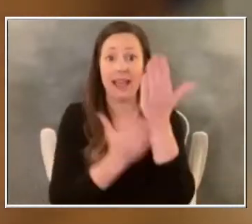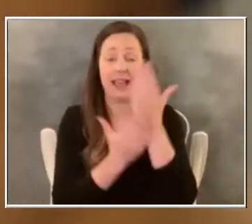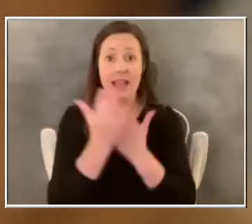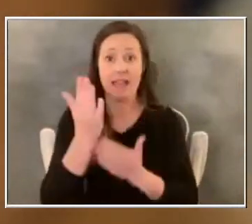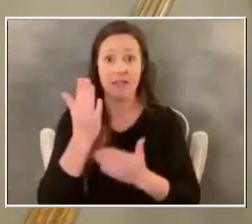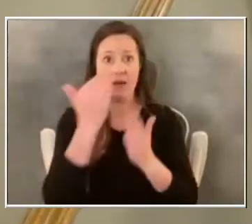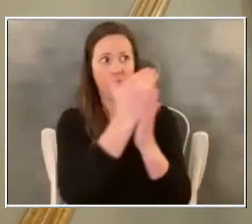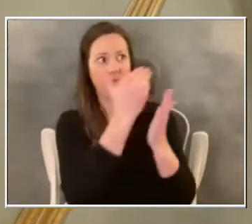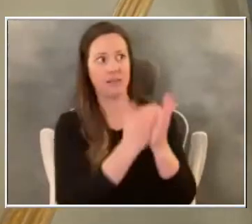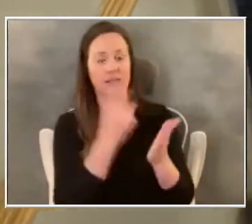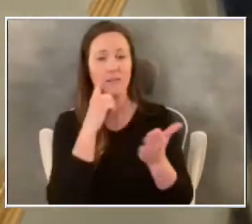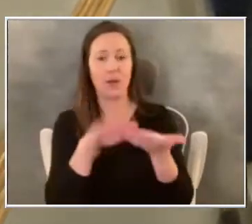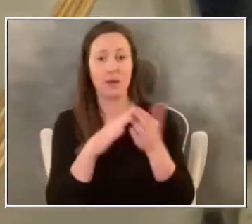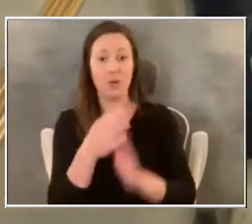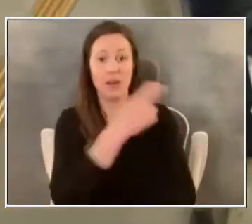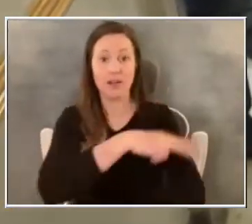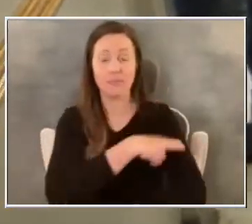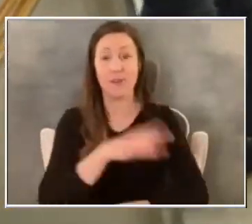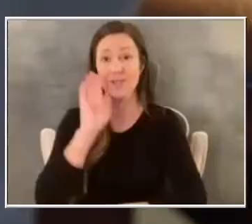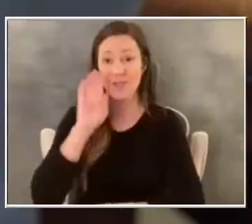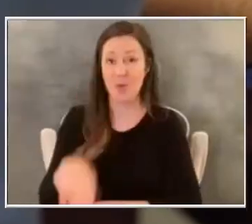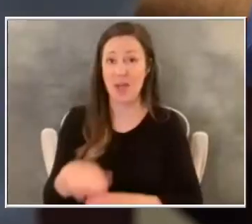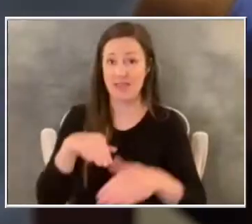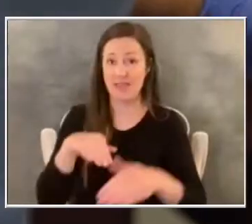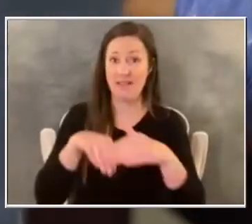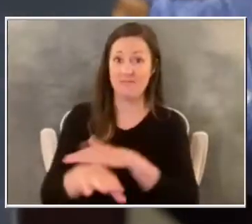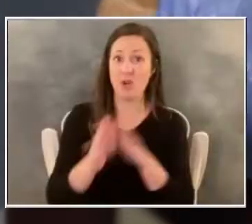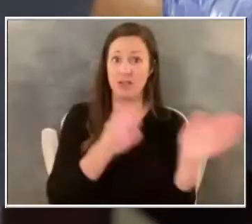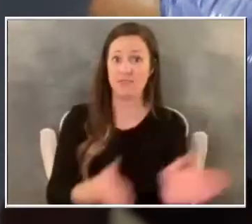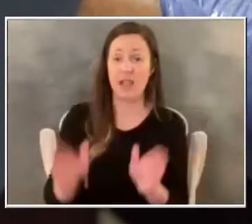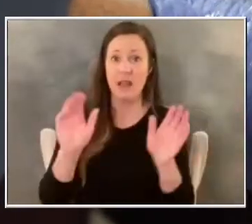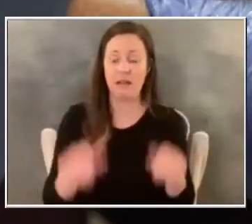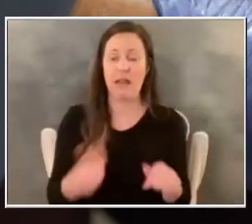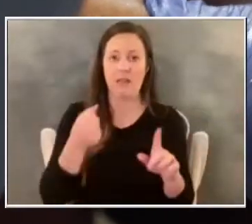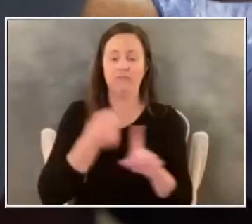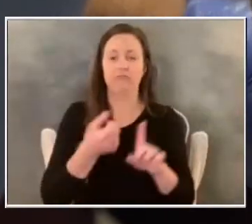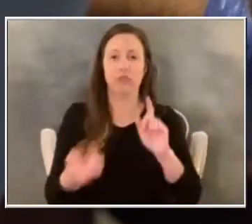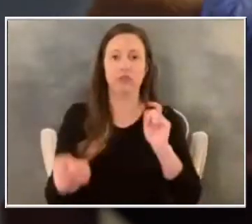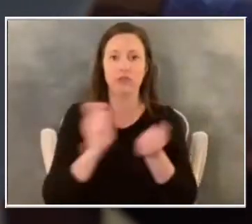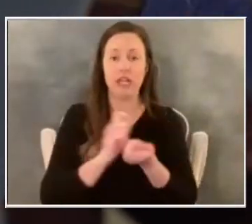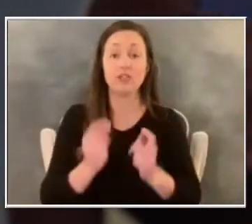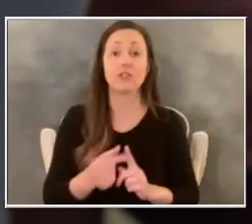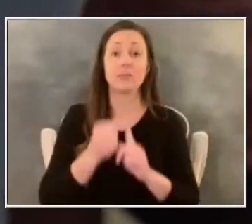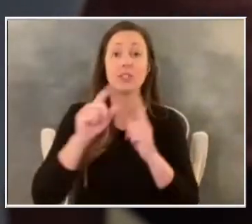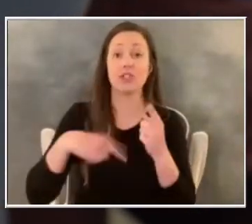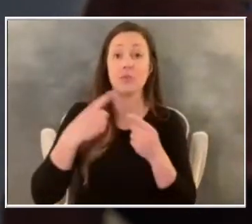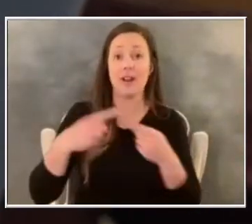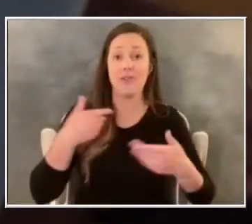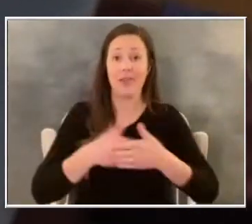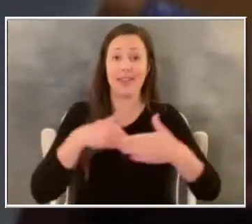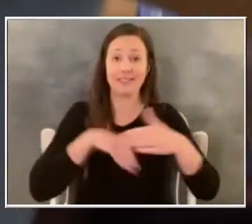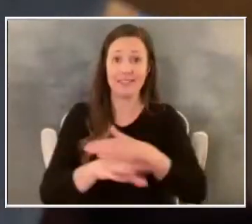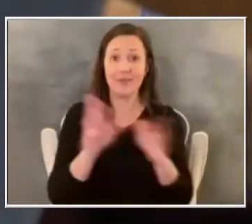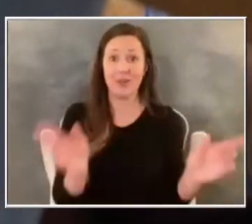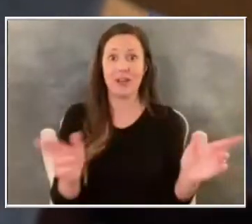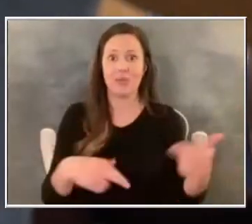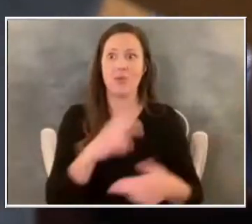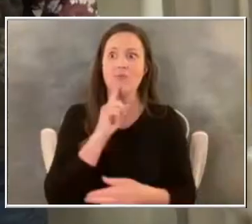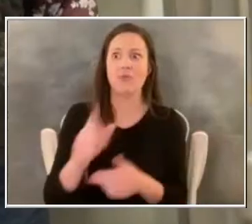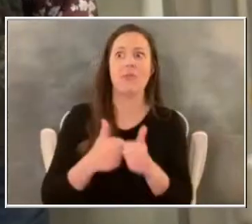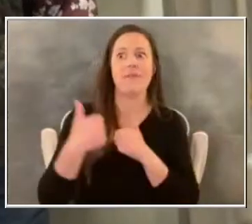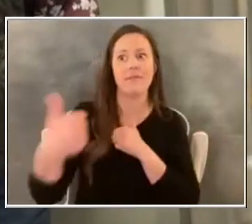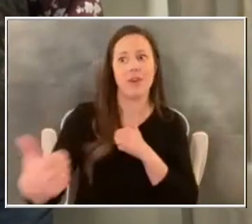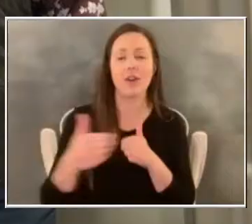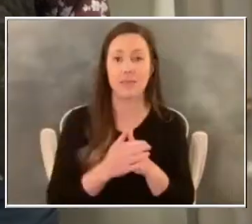hospitals, knowing a birth plan can suddenly change, especially when the nearest delivery room is far away. It is a